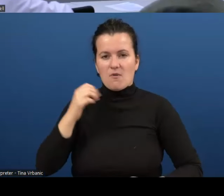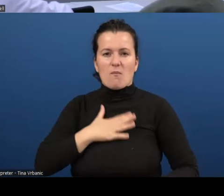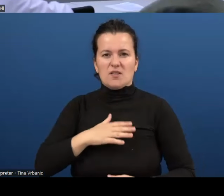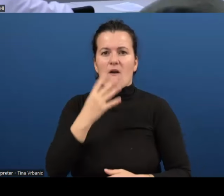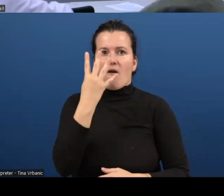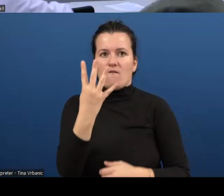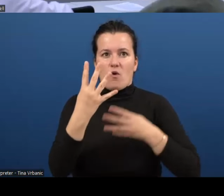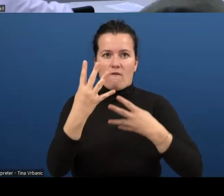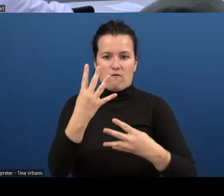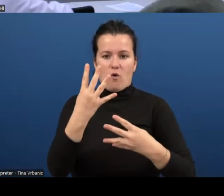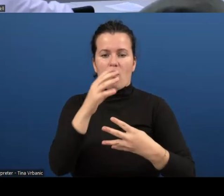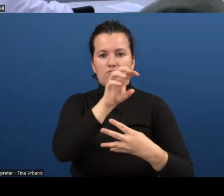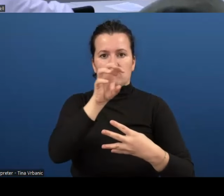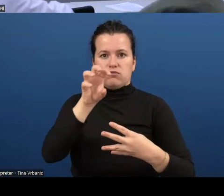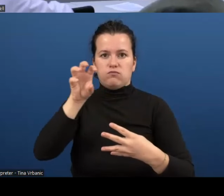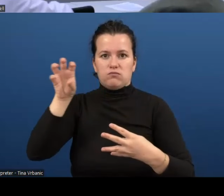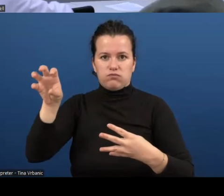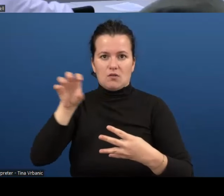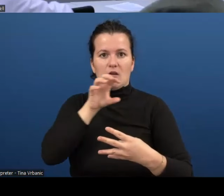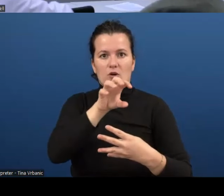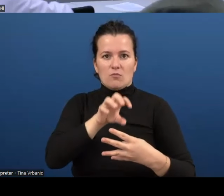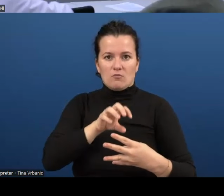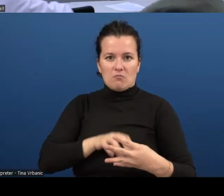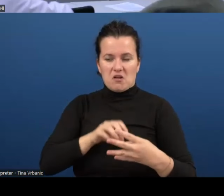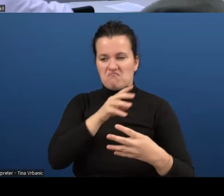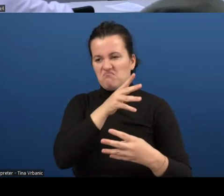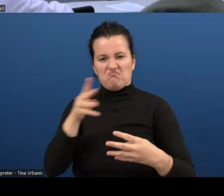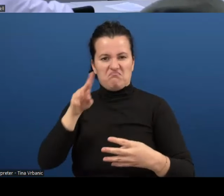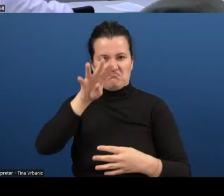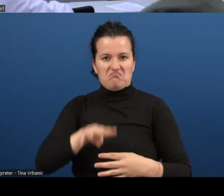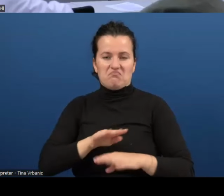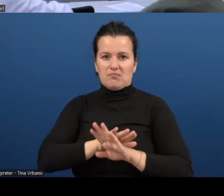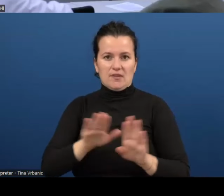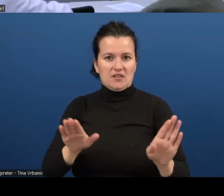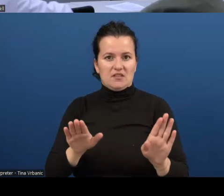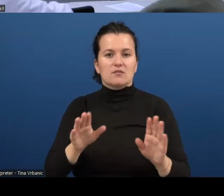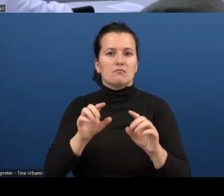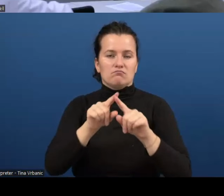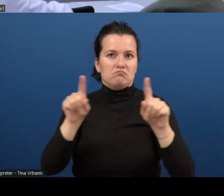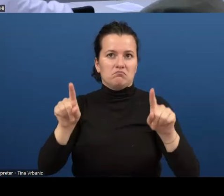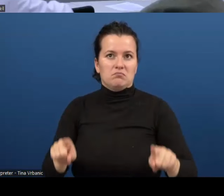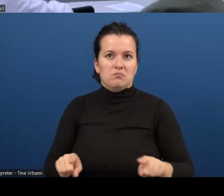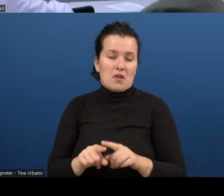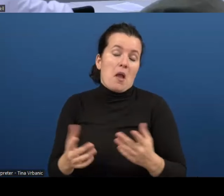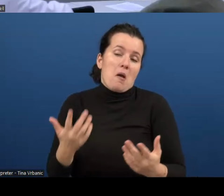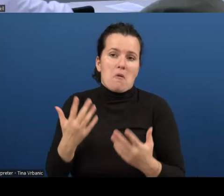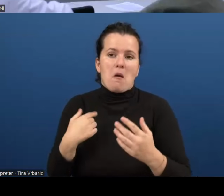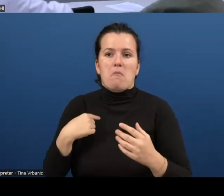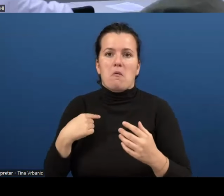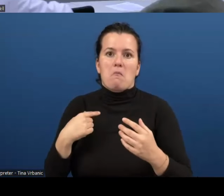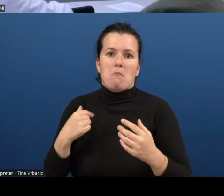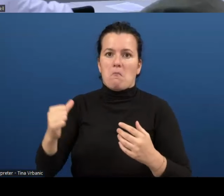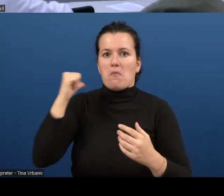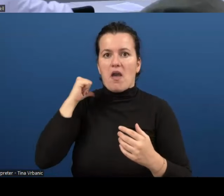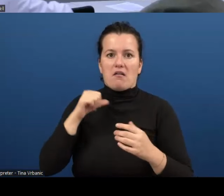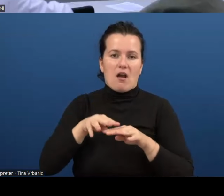is probably yeah, good. Your back is of course longer, so you could have more in the